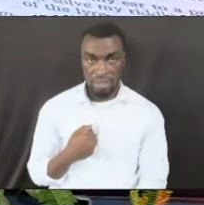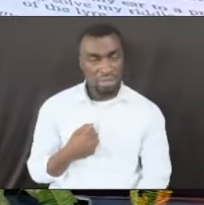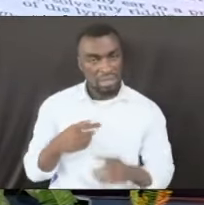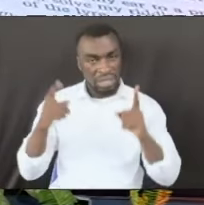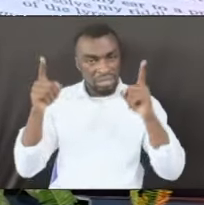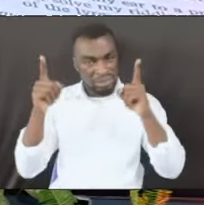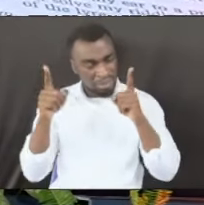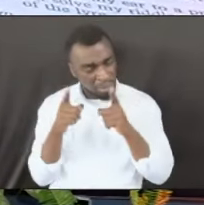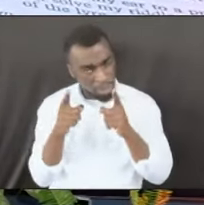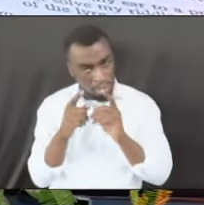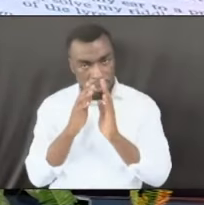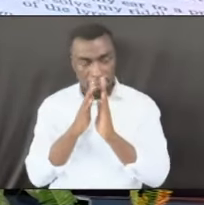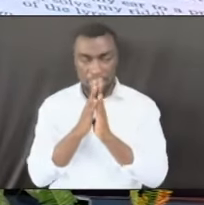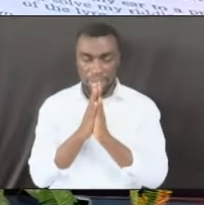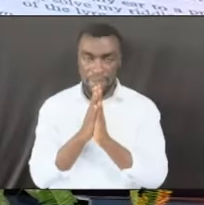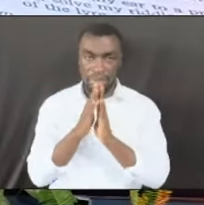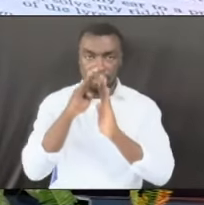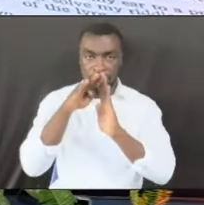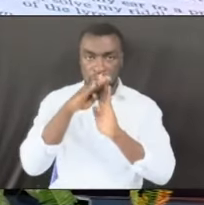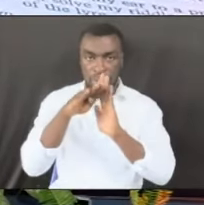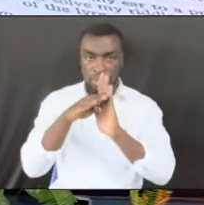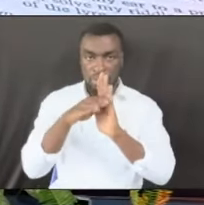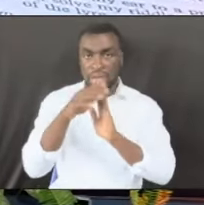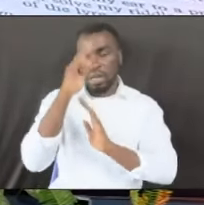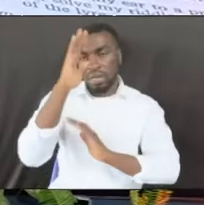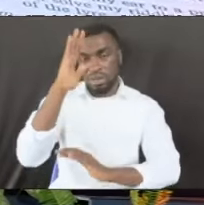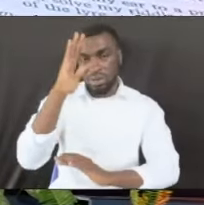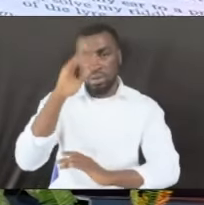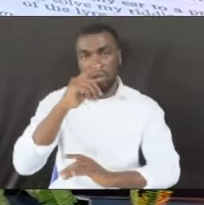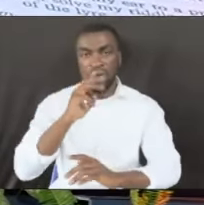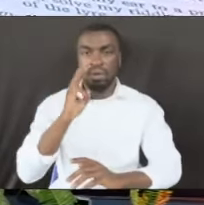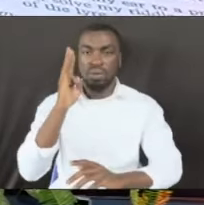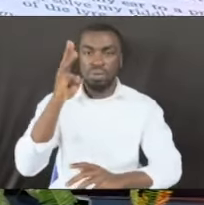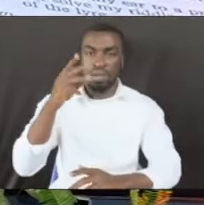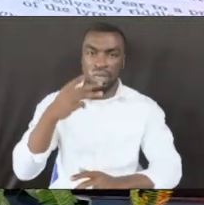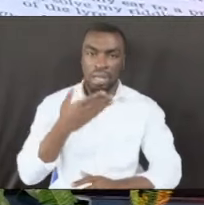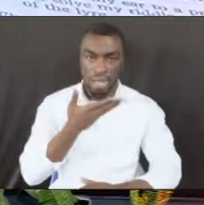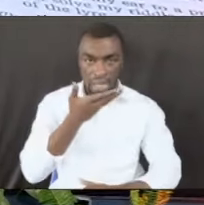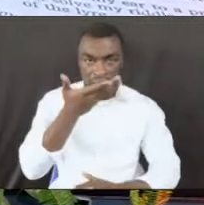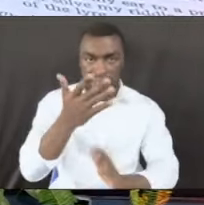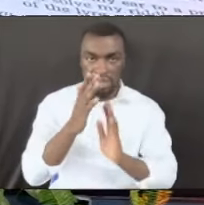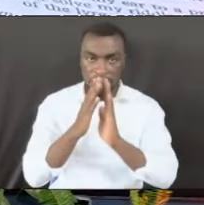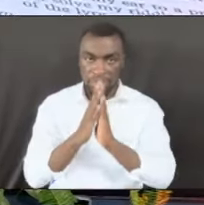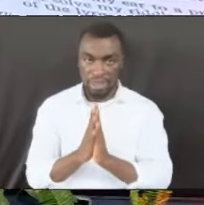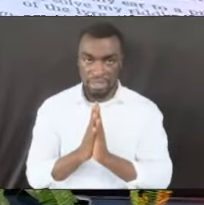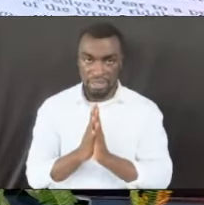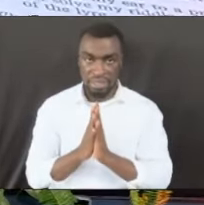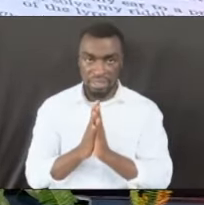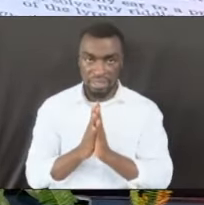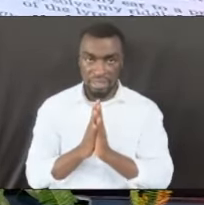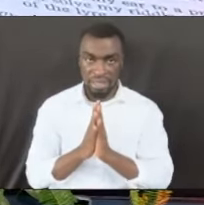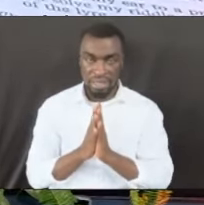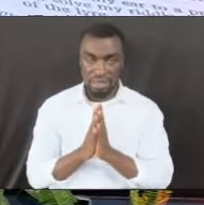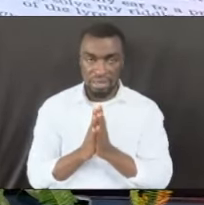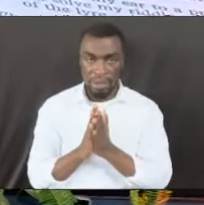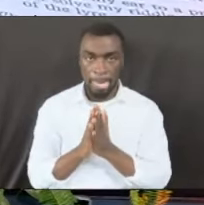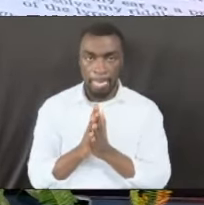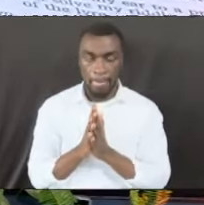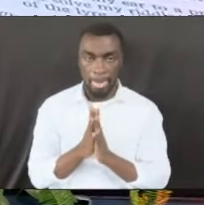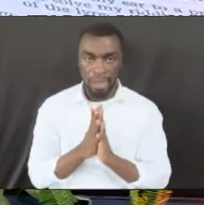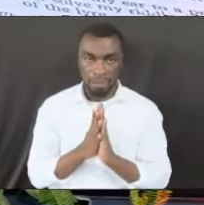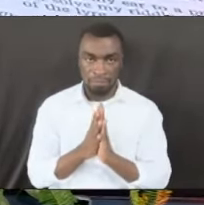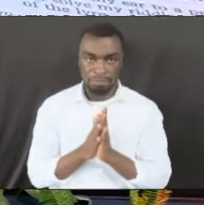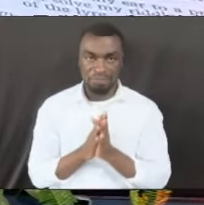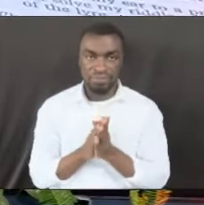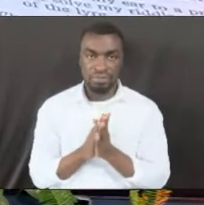session. And God is going to answer the prayers. I have already talked with my God.